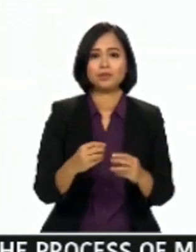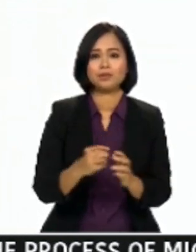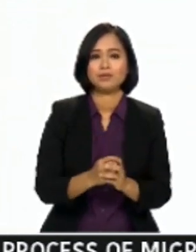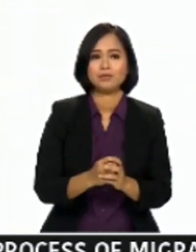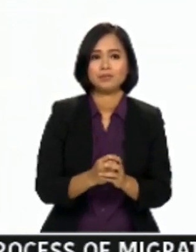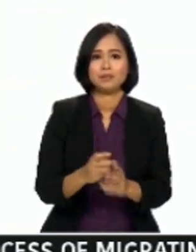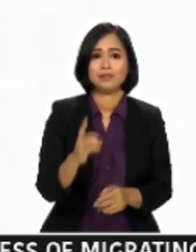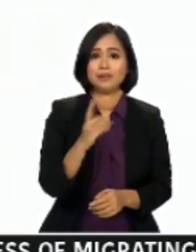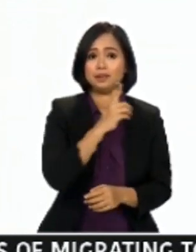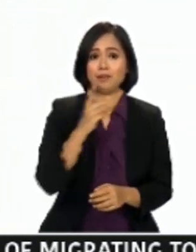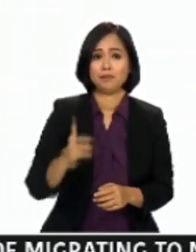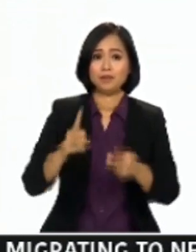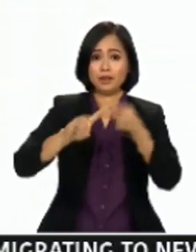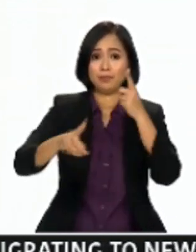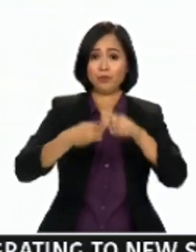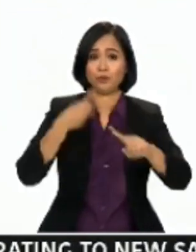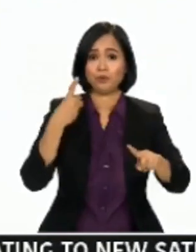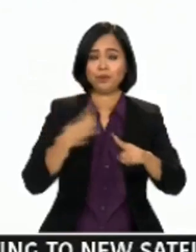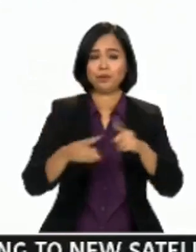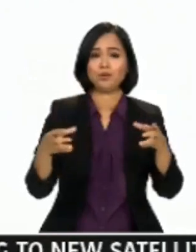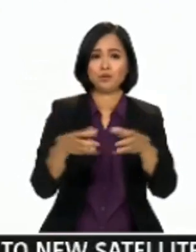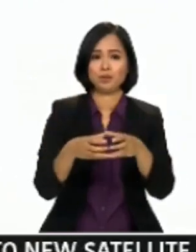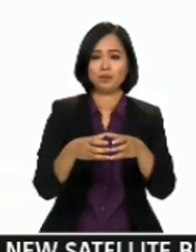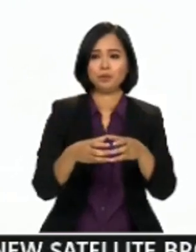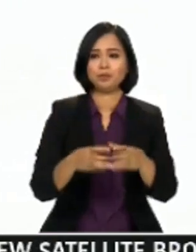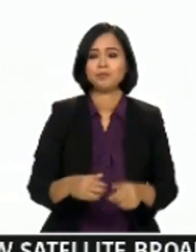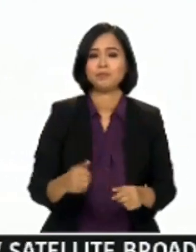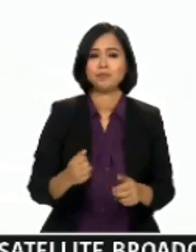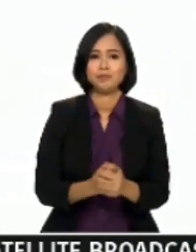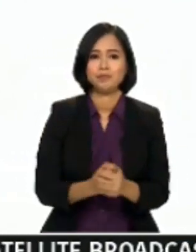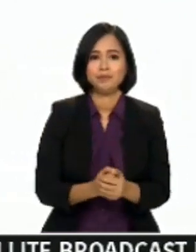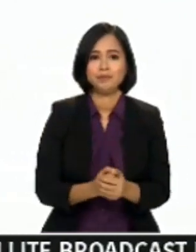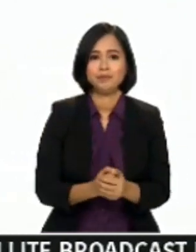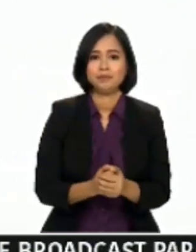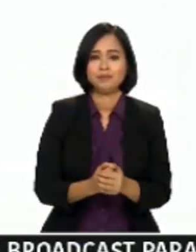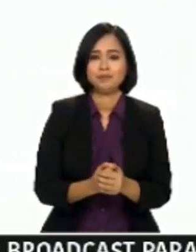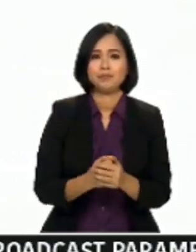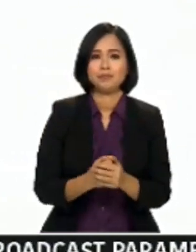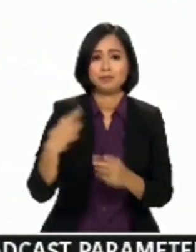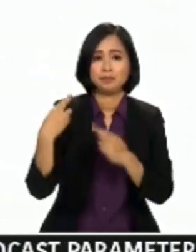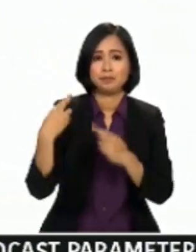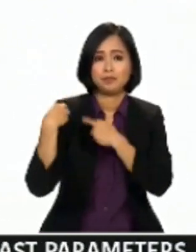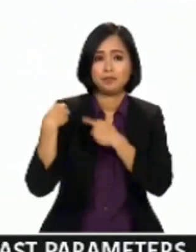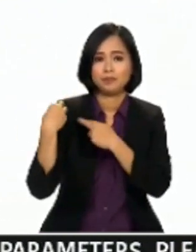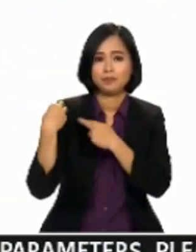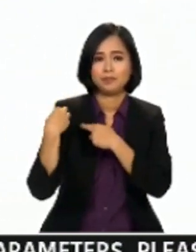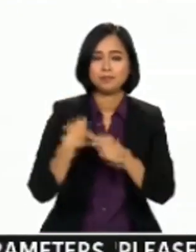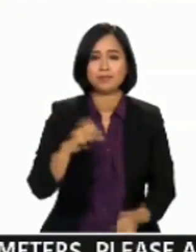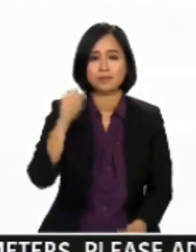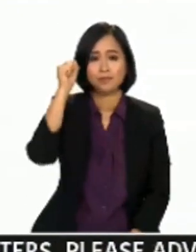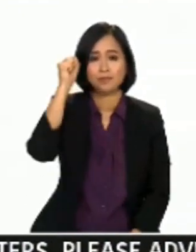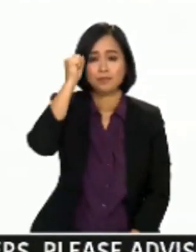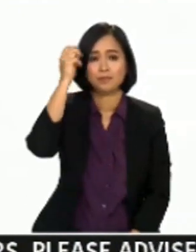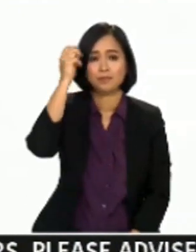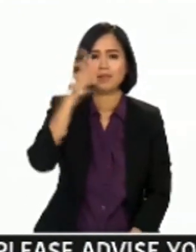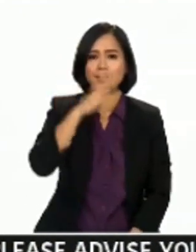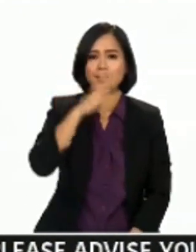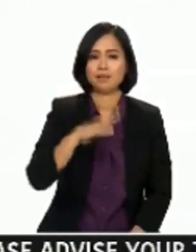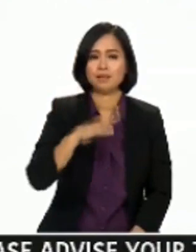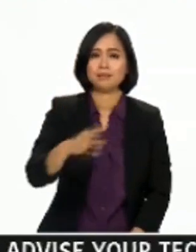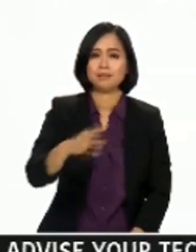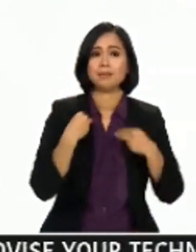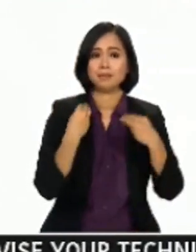Corps, Executive Secretary Salvador Medaldia, and the other members of the